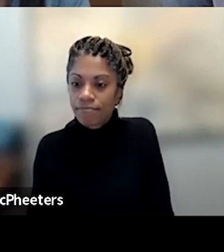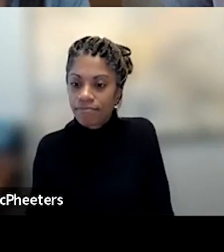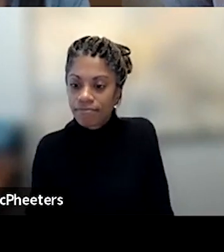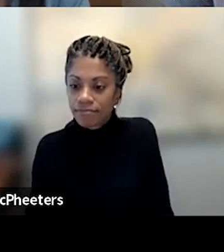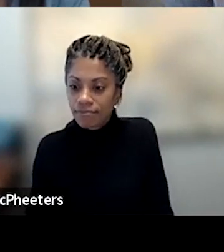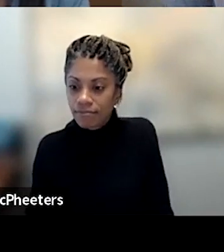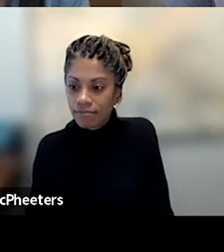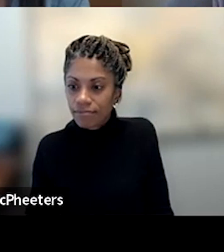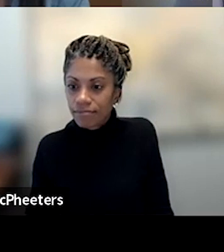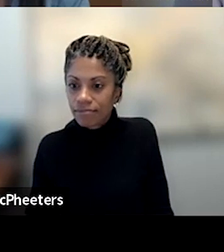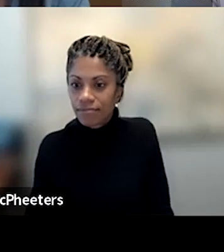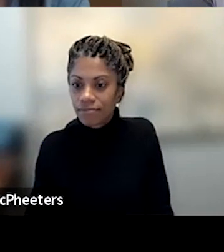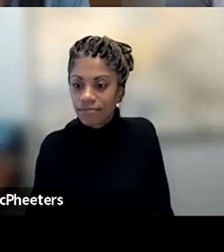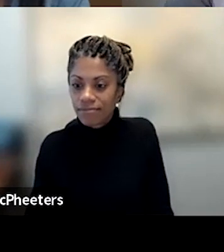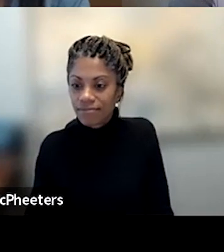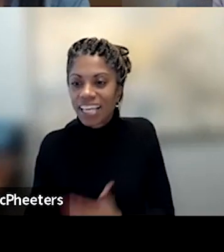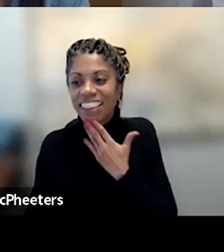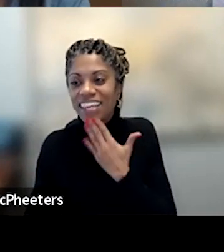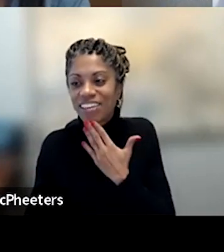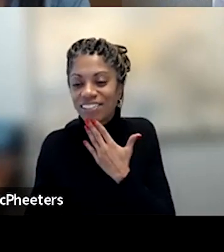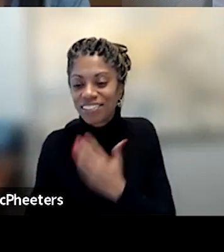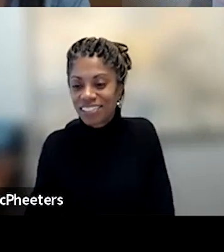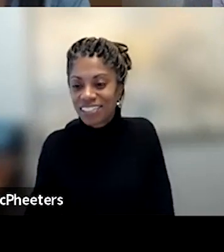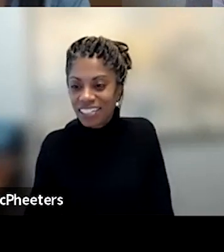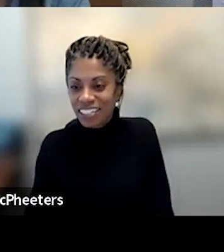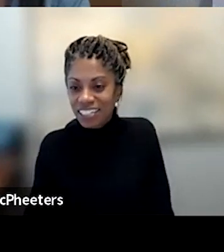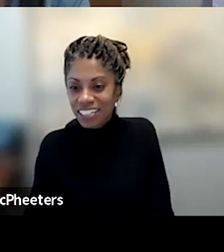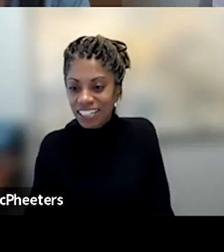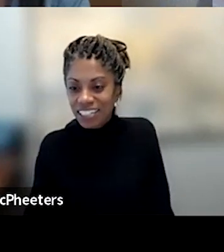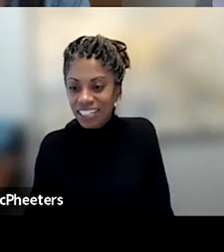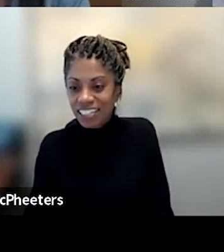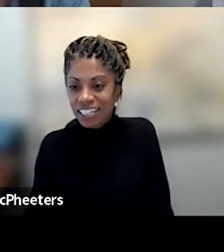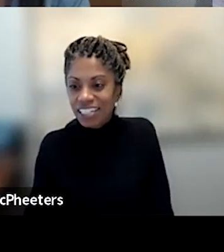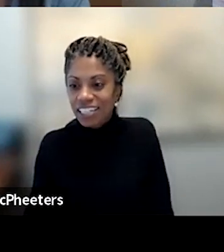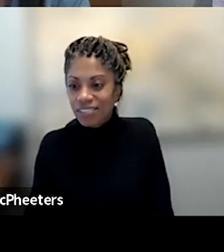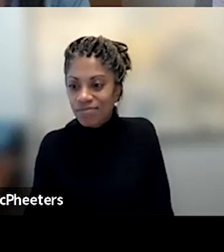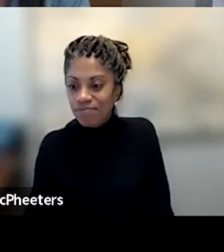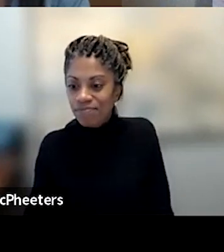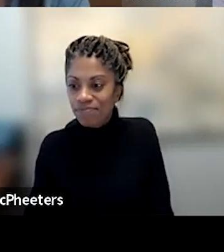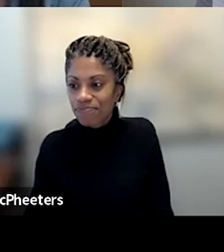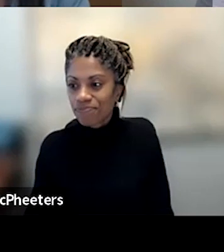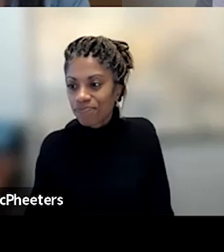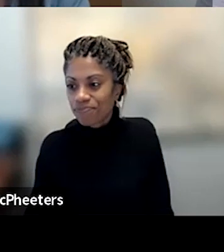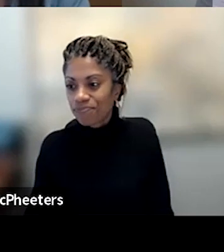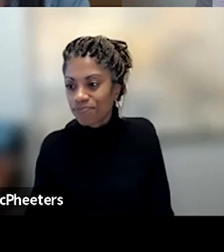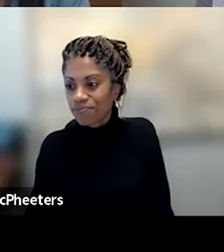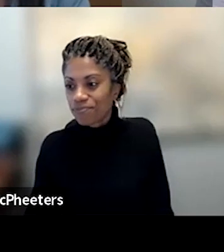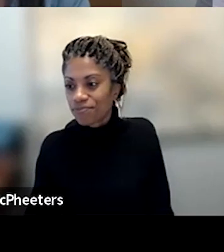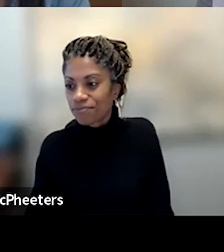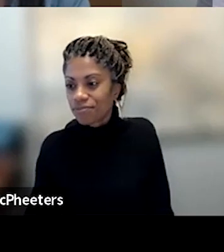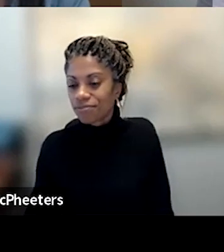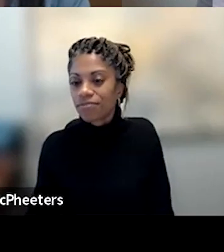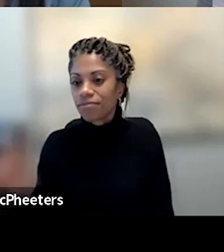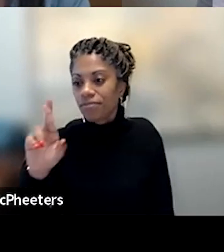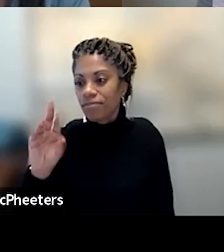I think you're muted. Yeah, thank you. Tanya, Kaniqua, I want to hear from you. So Robert in the chat has a